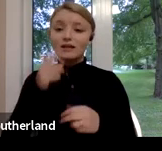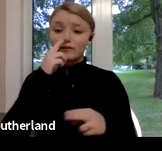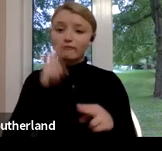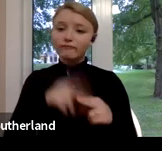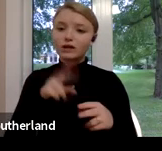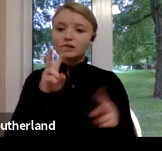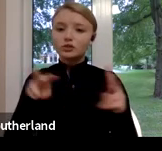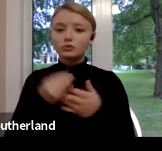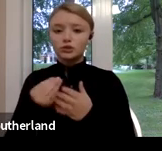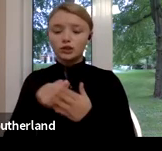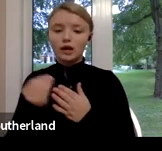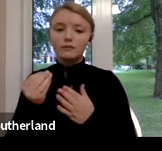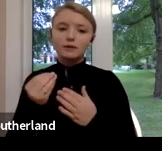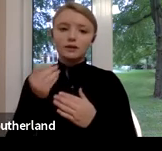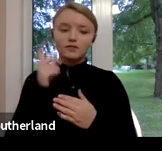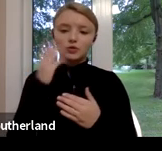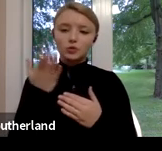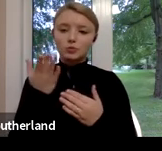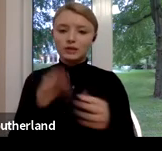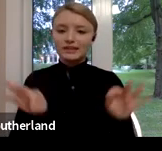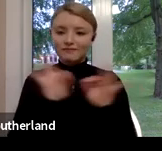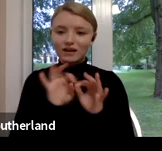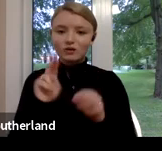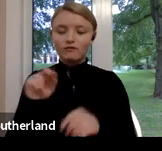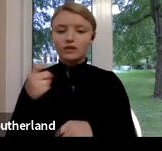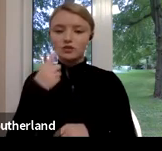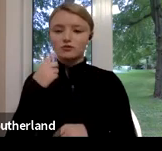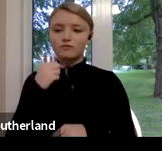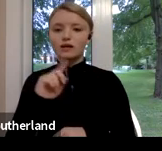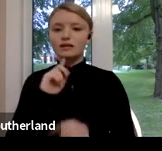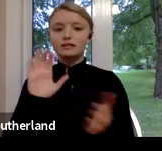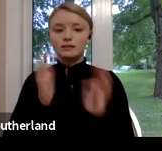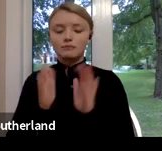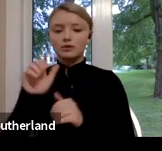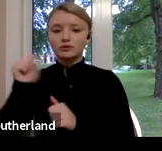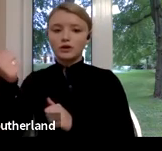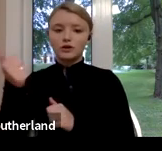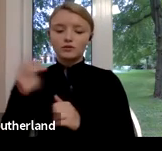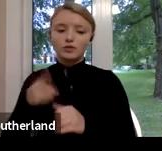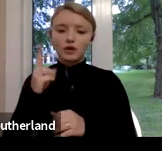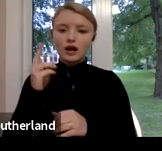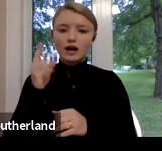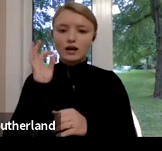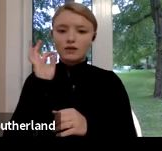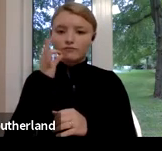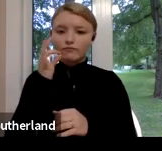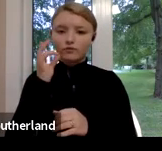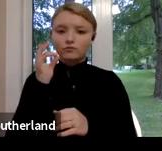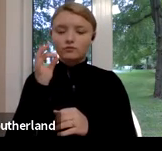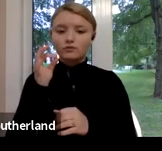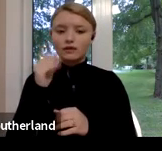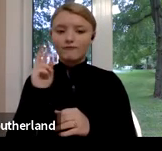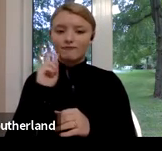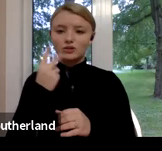comparative value of Ningxia Red is to other high fruits and vegetables in antioxidants. Come join me on this shopping trip. Let's have some